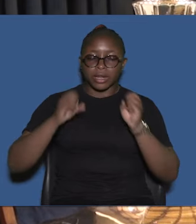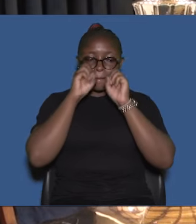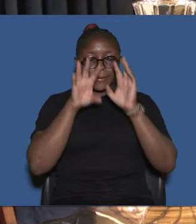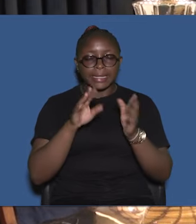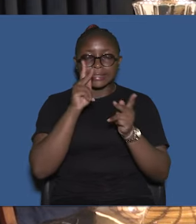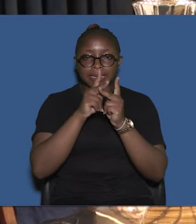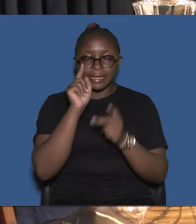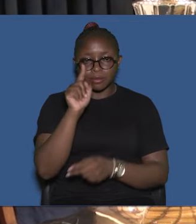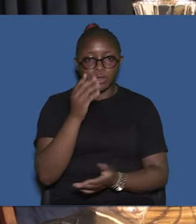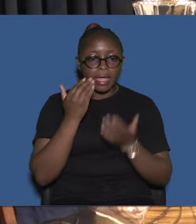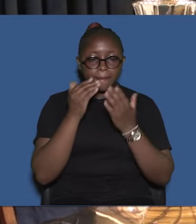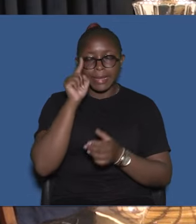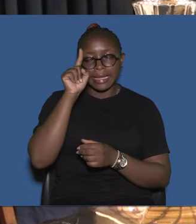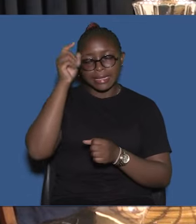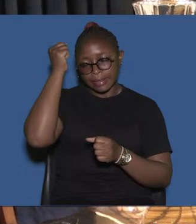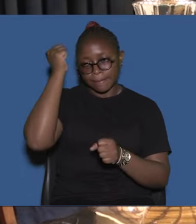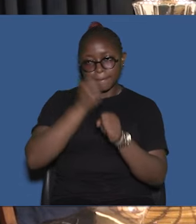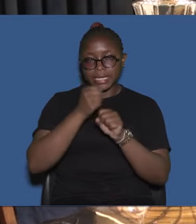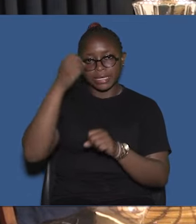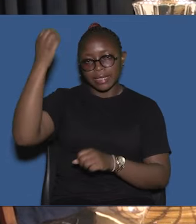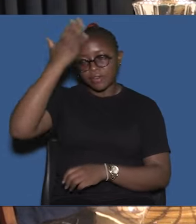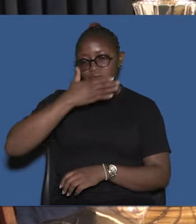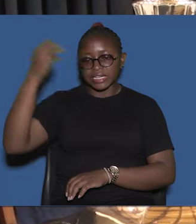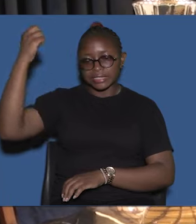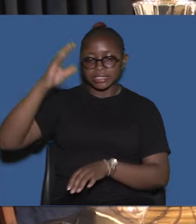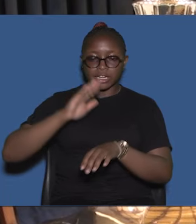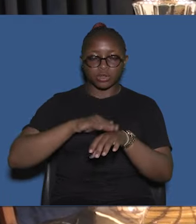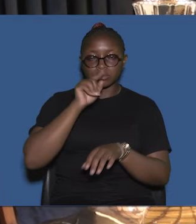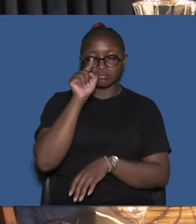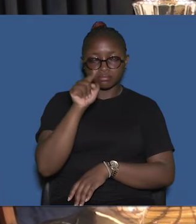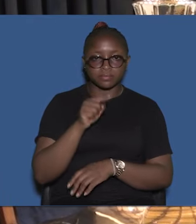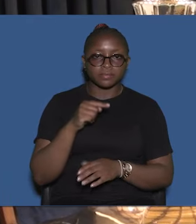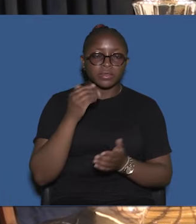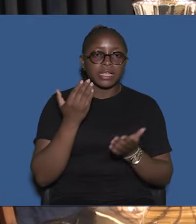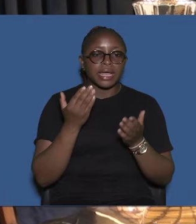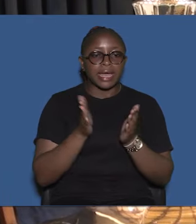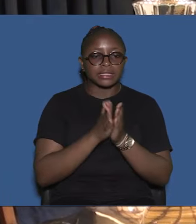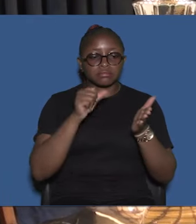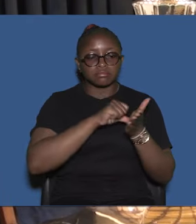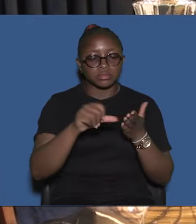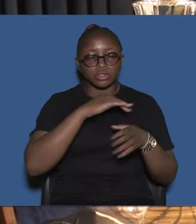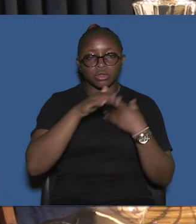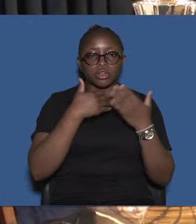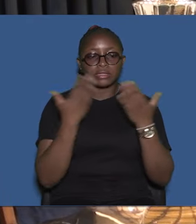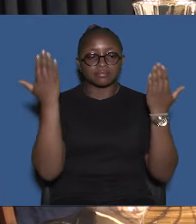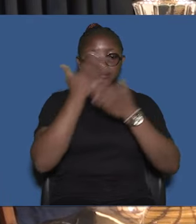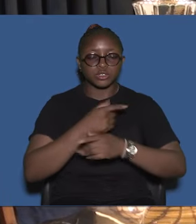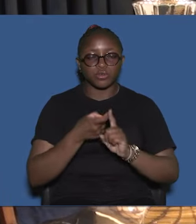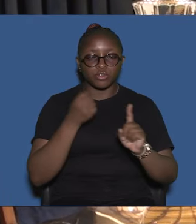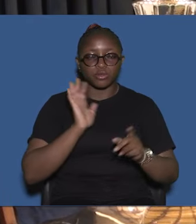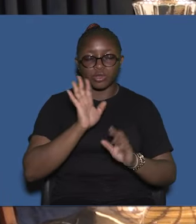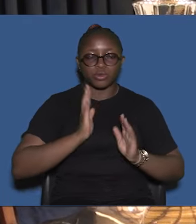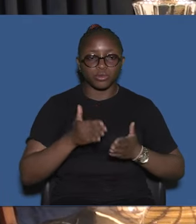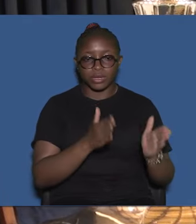he make his face to shine upon you and scatter every darkness from before your path. And the blessings